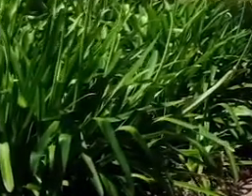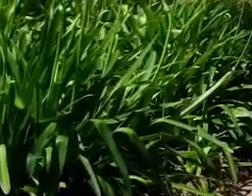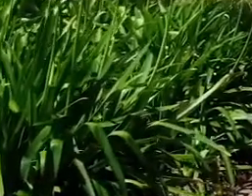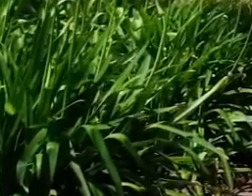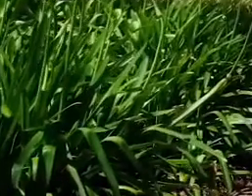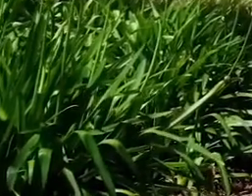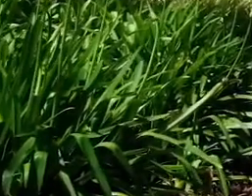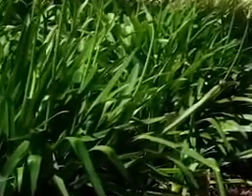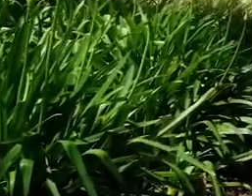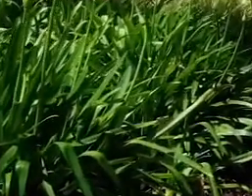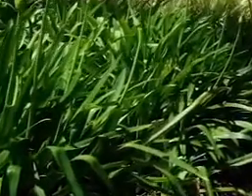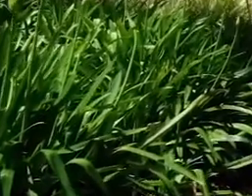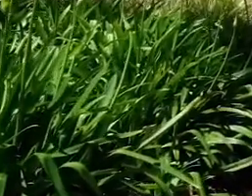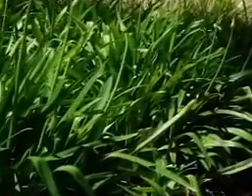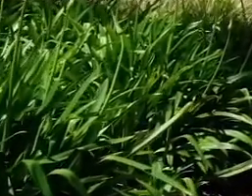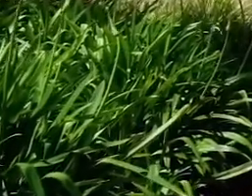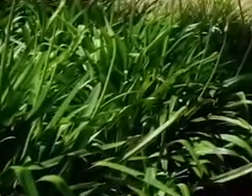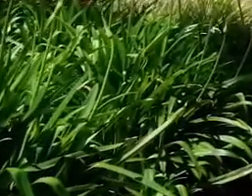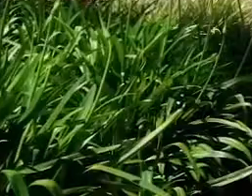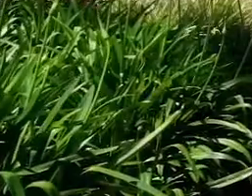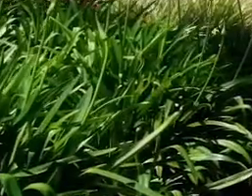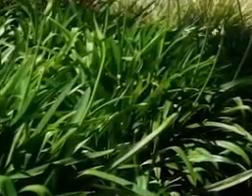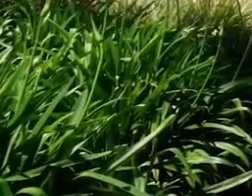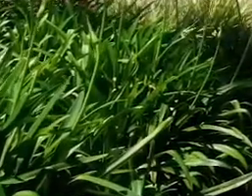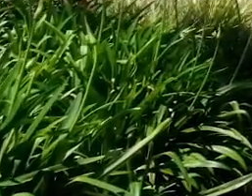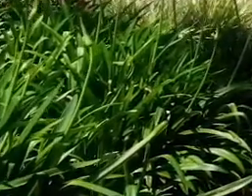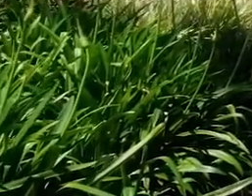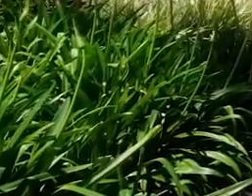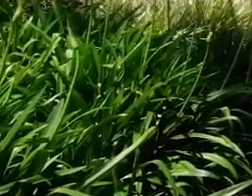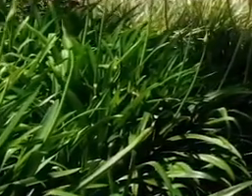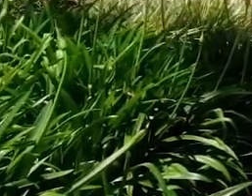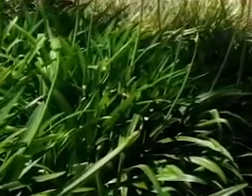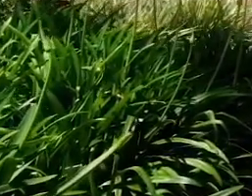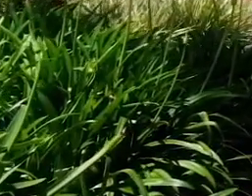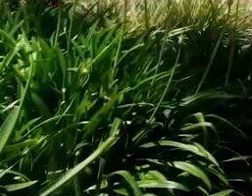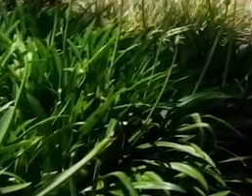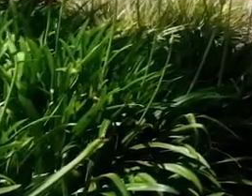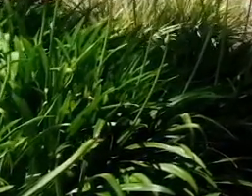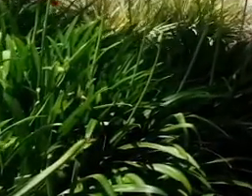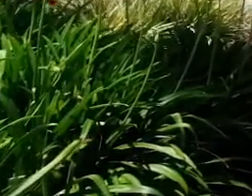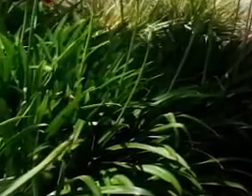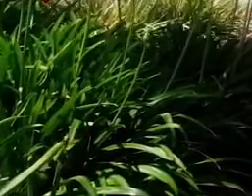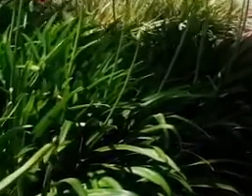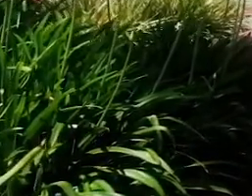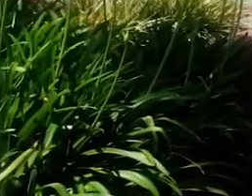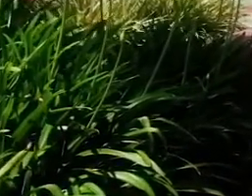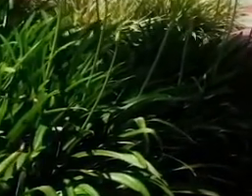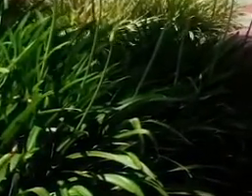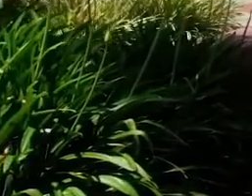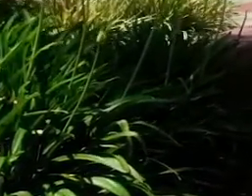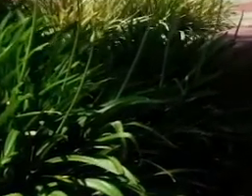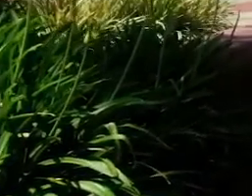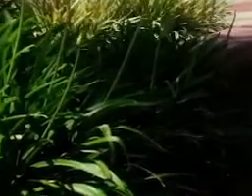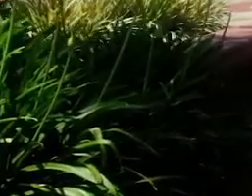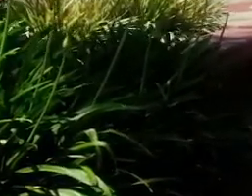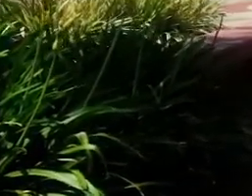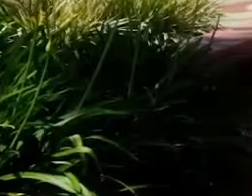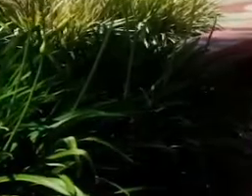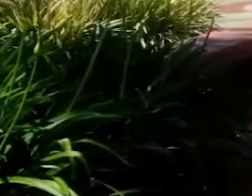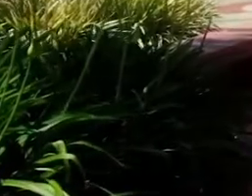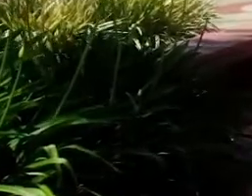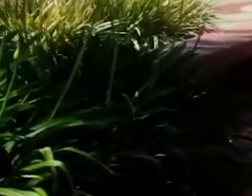the blue. Alma mater, thee we